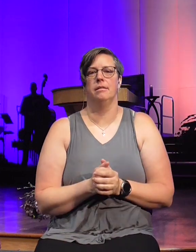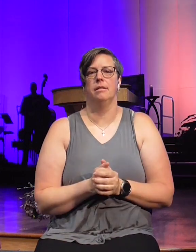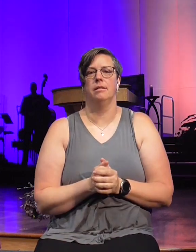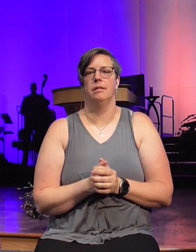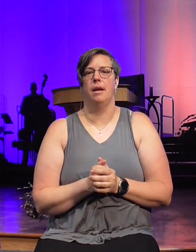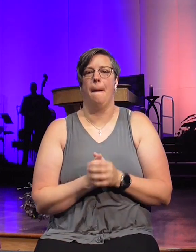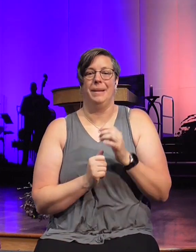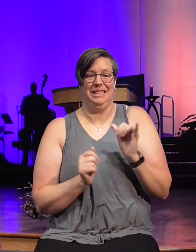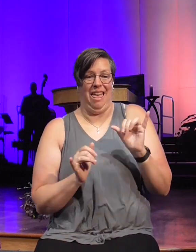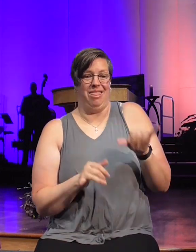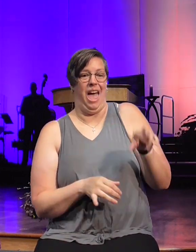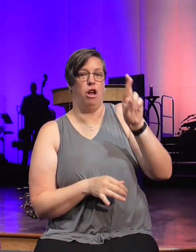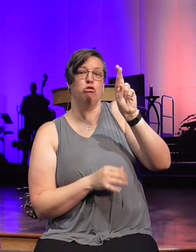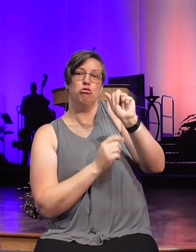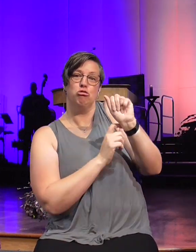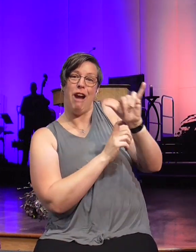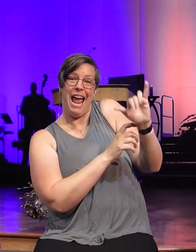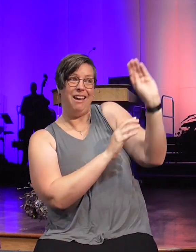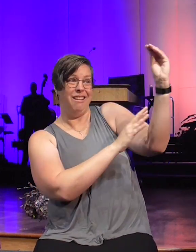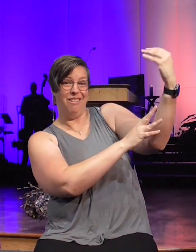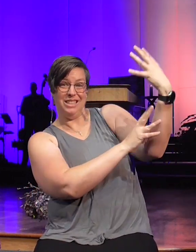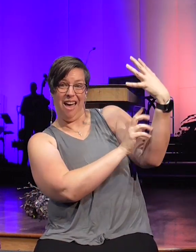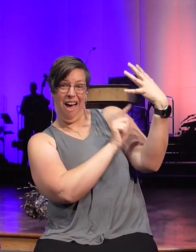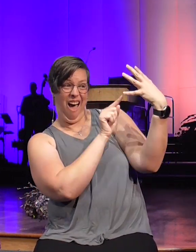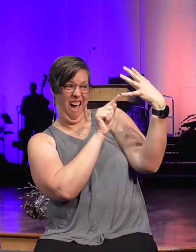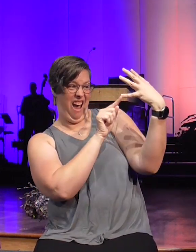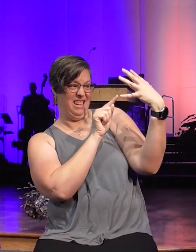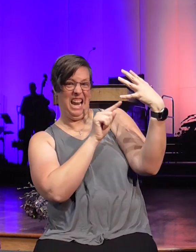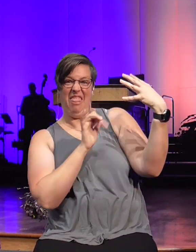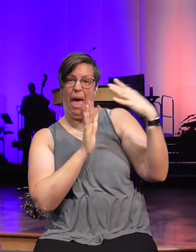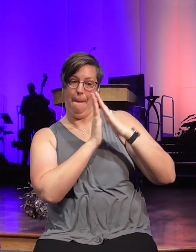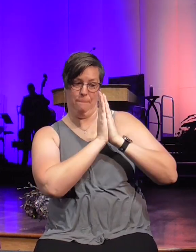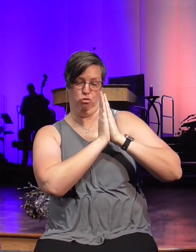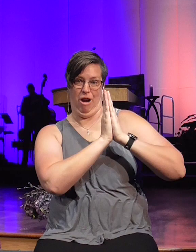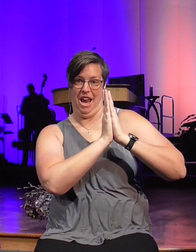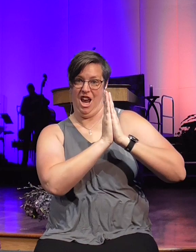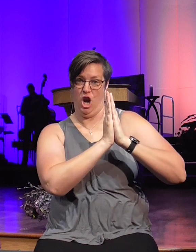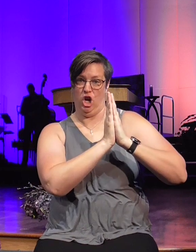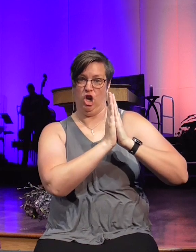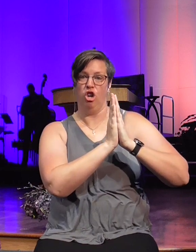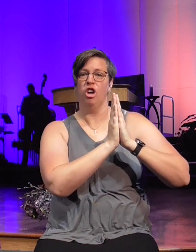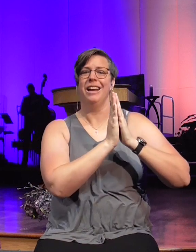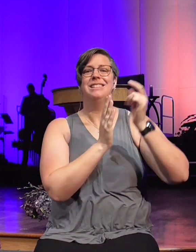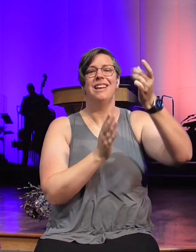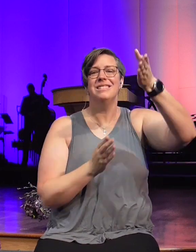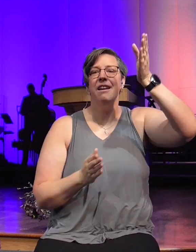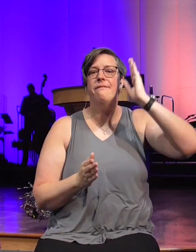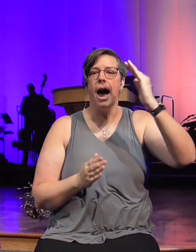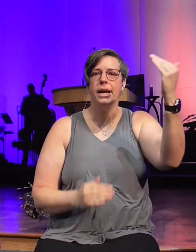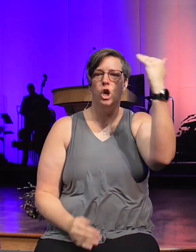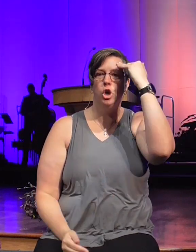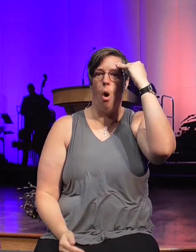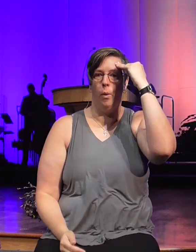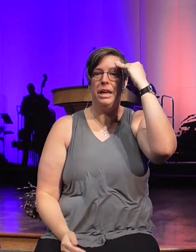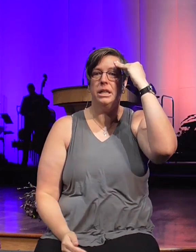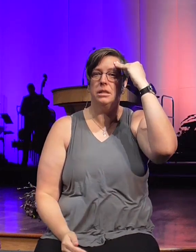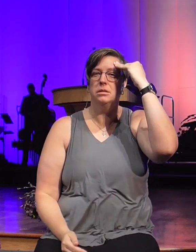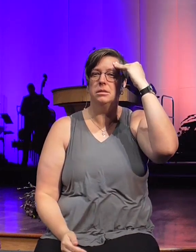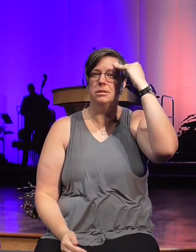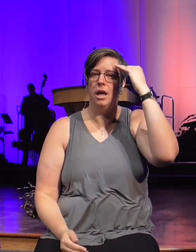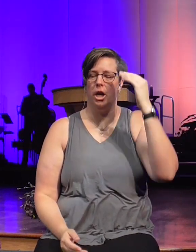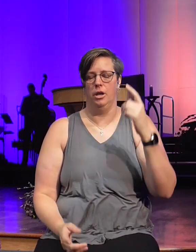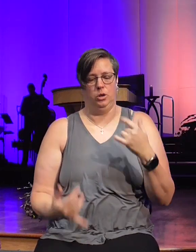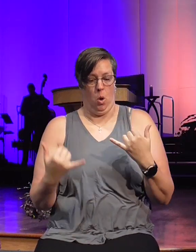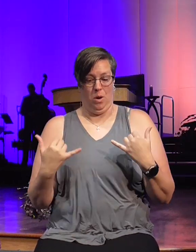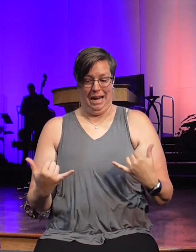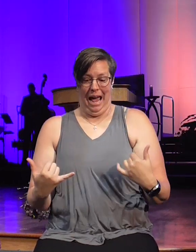that prayer, that divine knowingness, the communion. So I behold this